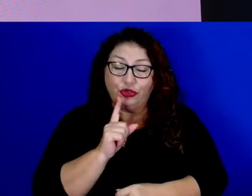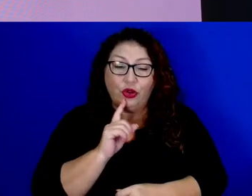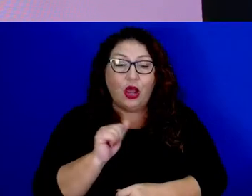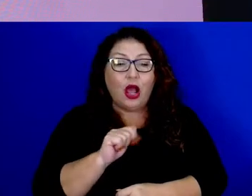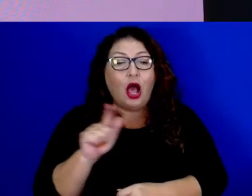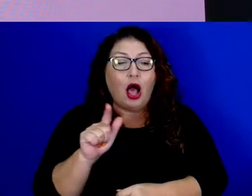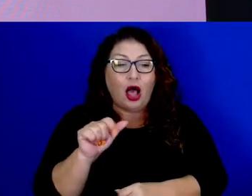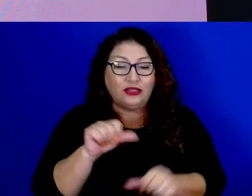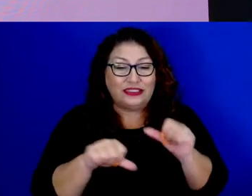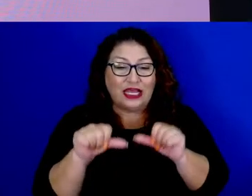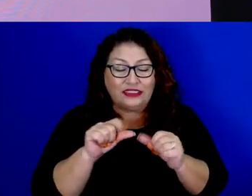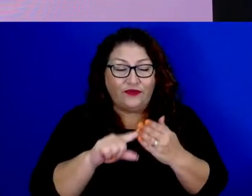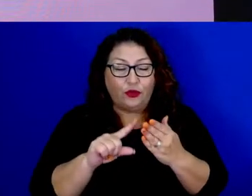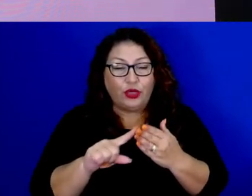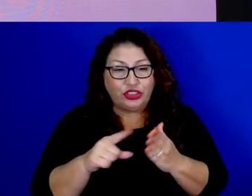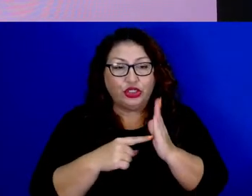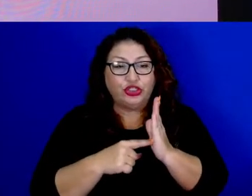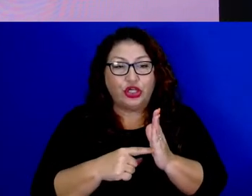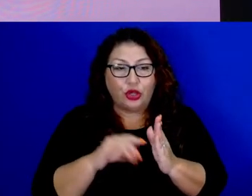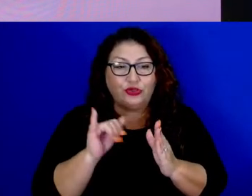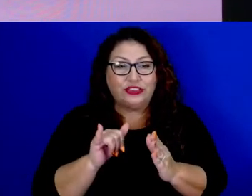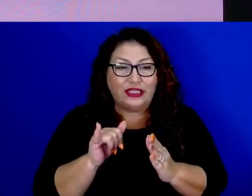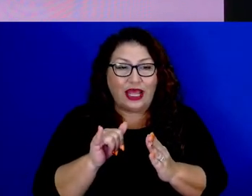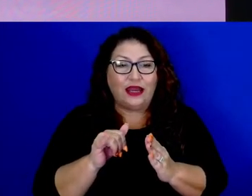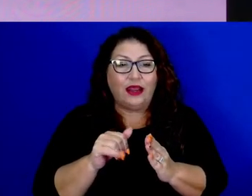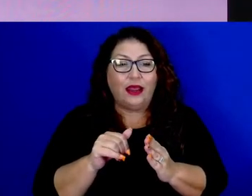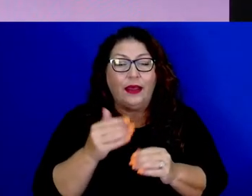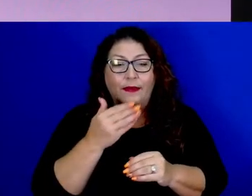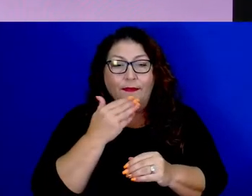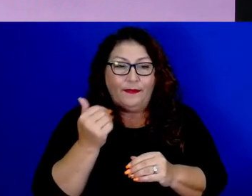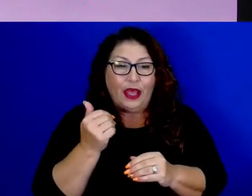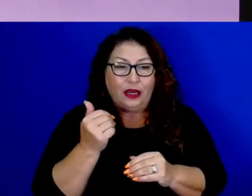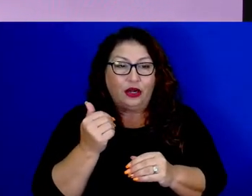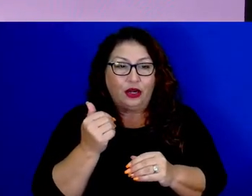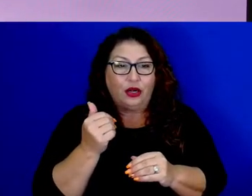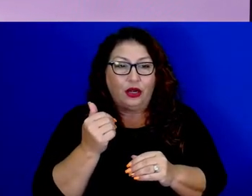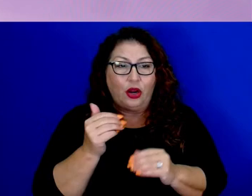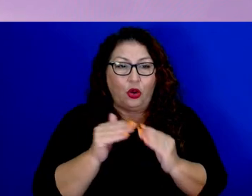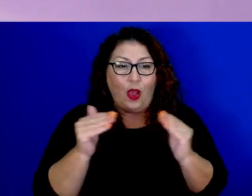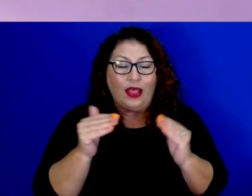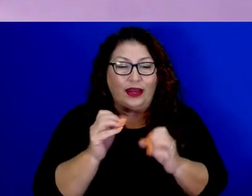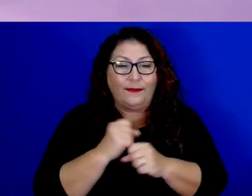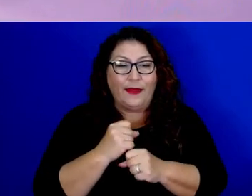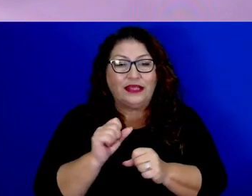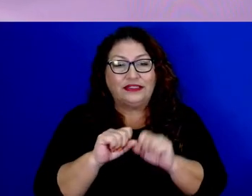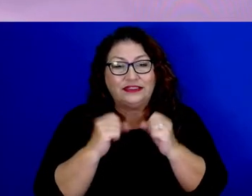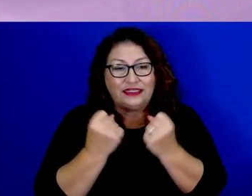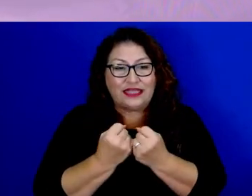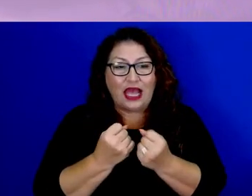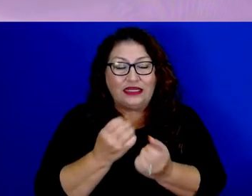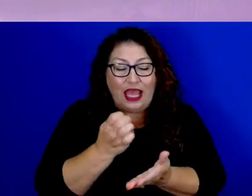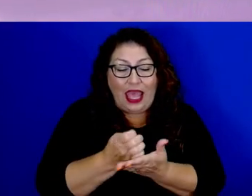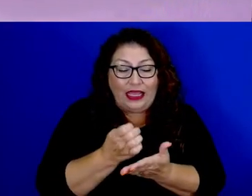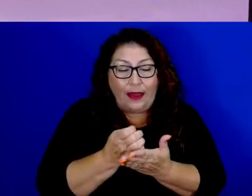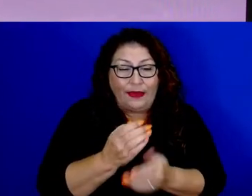that better gender equality makes societies, economically better, happier